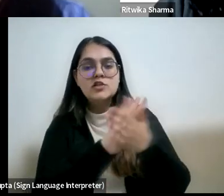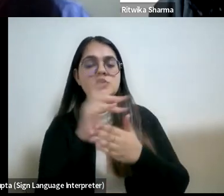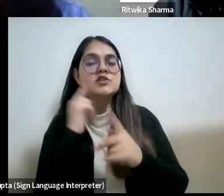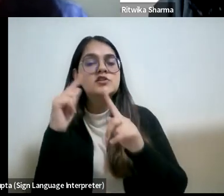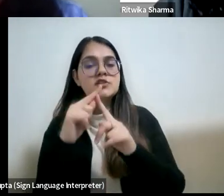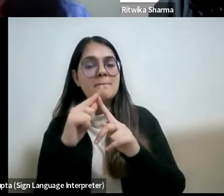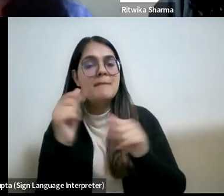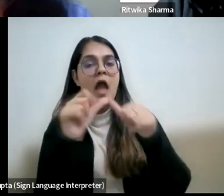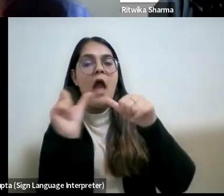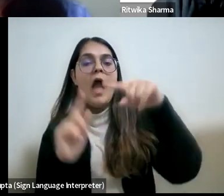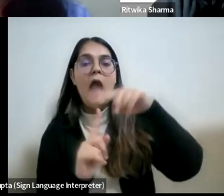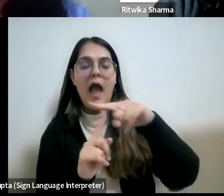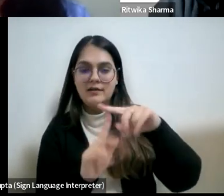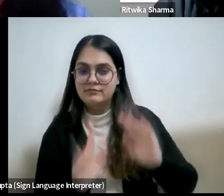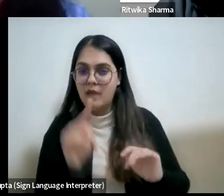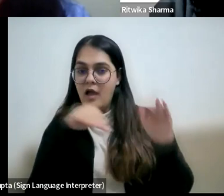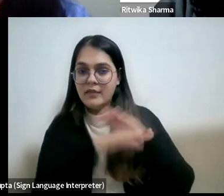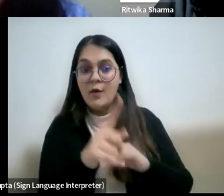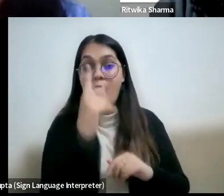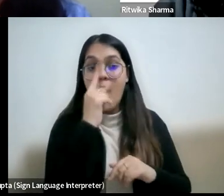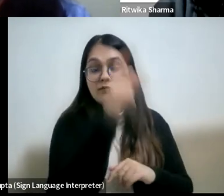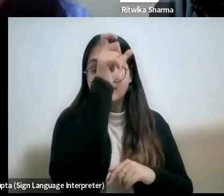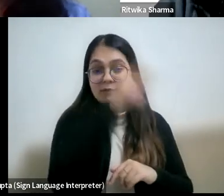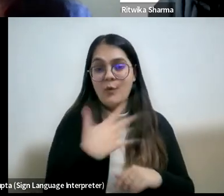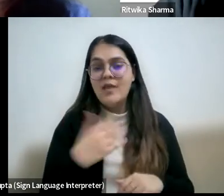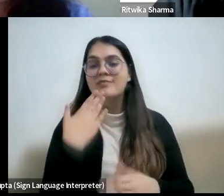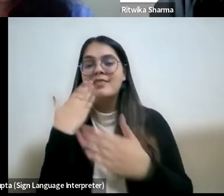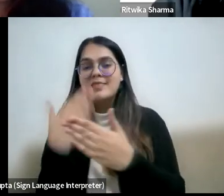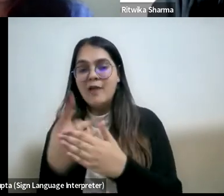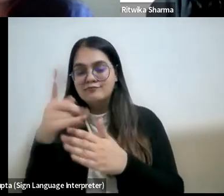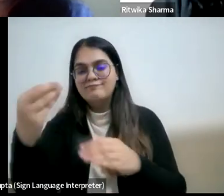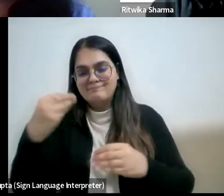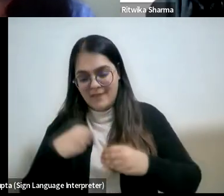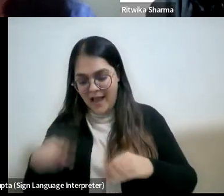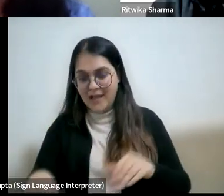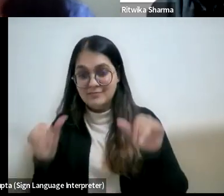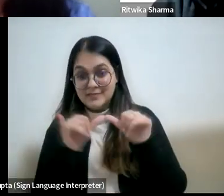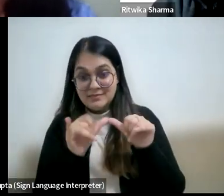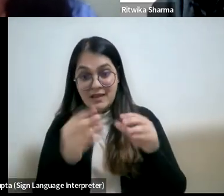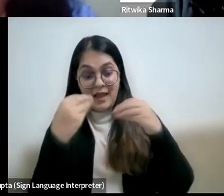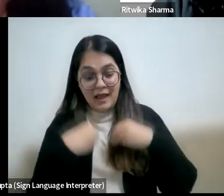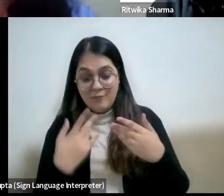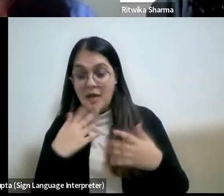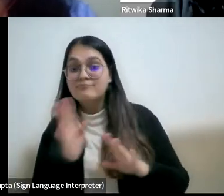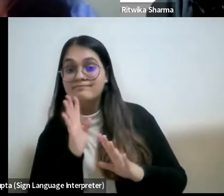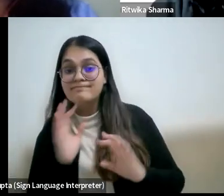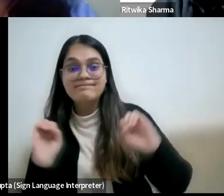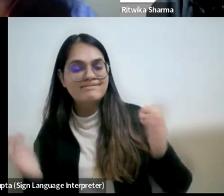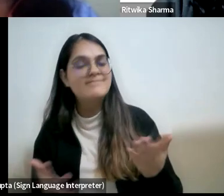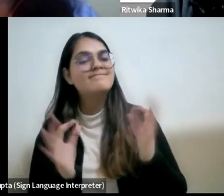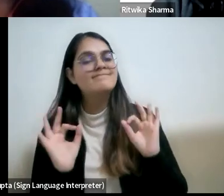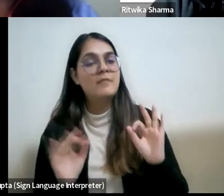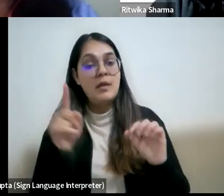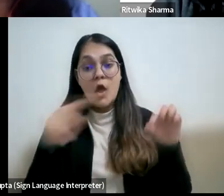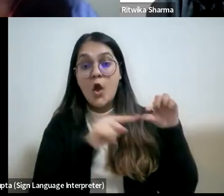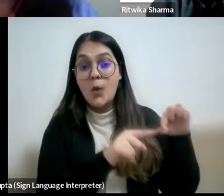First of all, thank you so much, Ritwika, for having me and providing me the space to have this conversation. And thank you for the